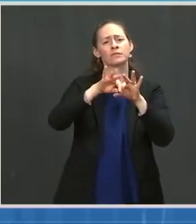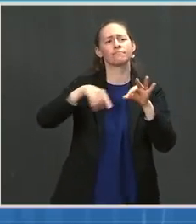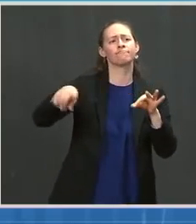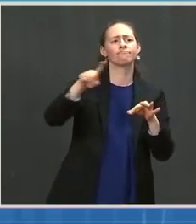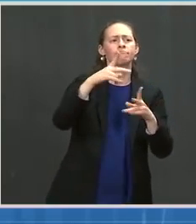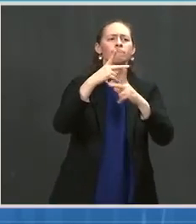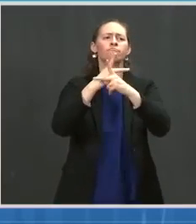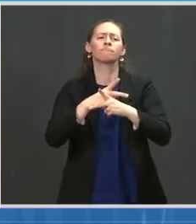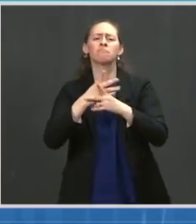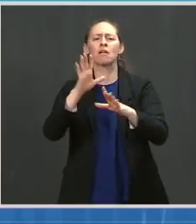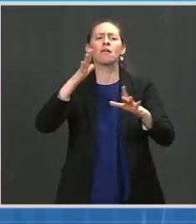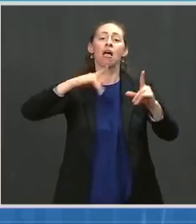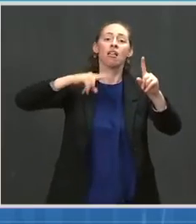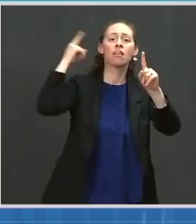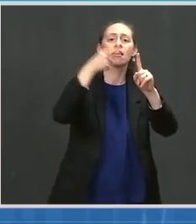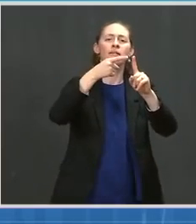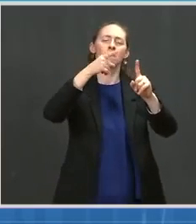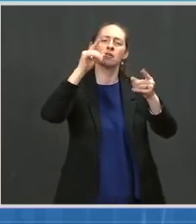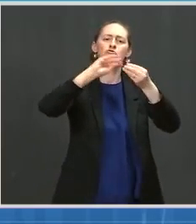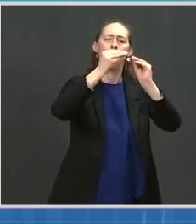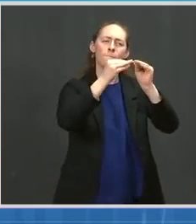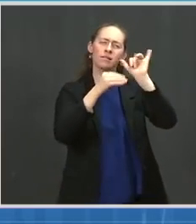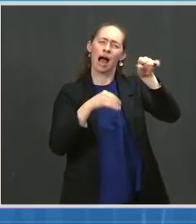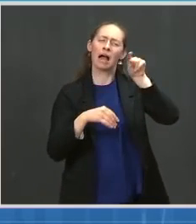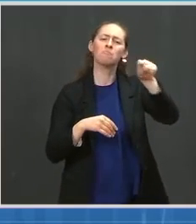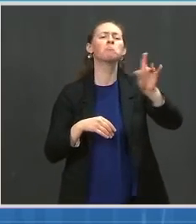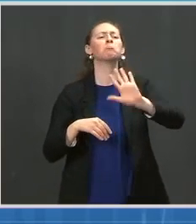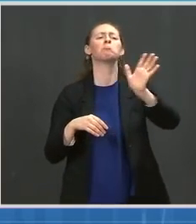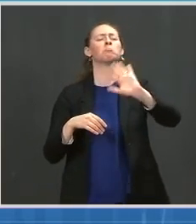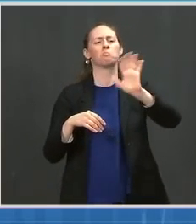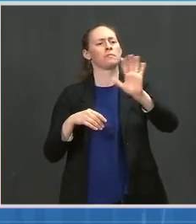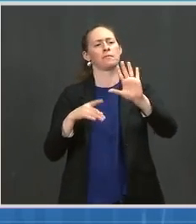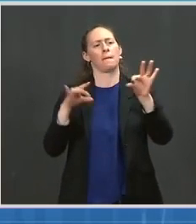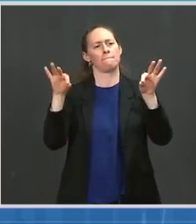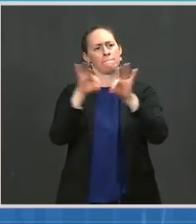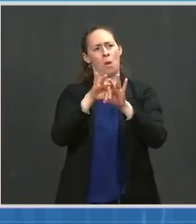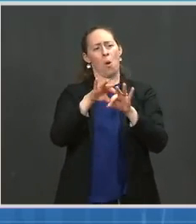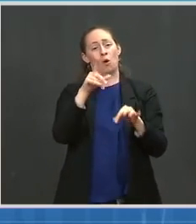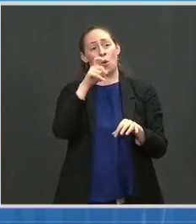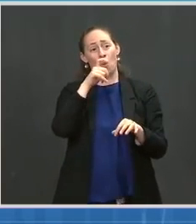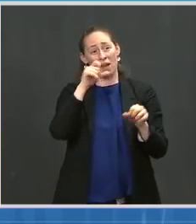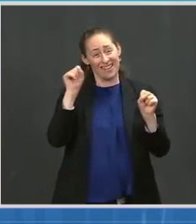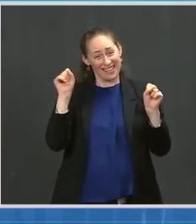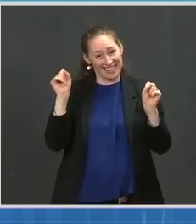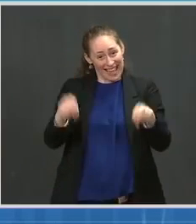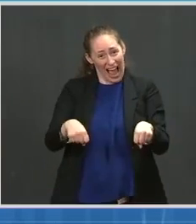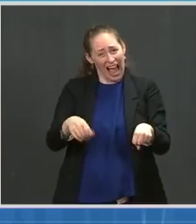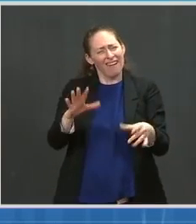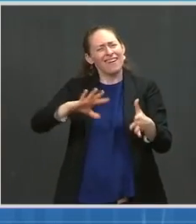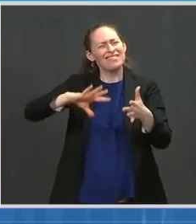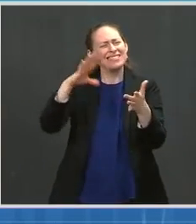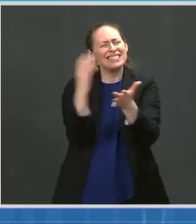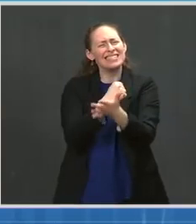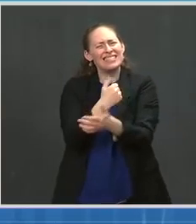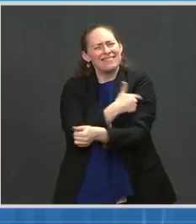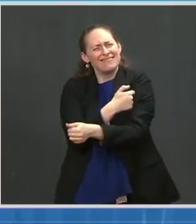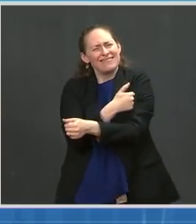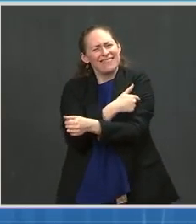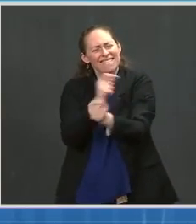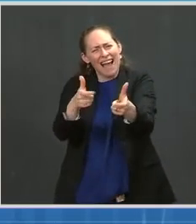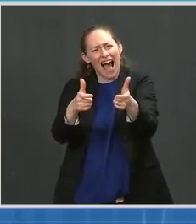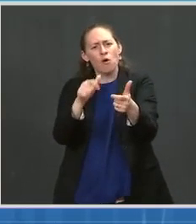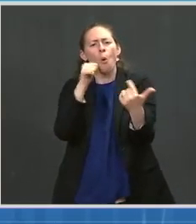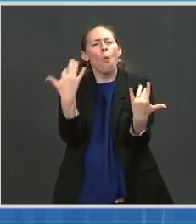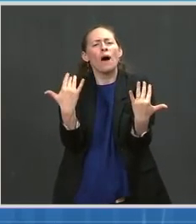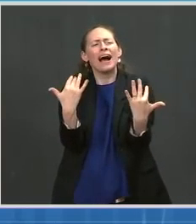and just say to get as many people as we possibly can get vaccinated as quickly as possible.